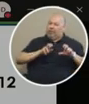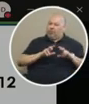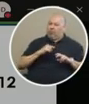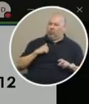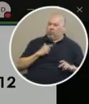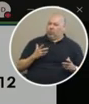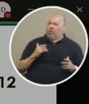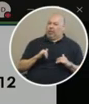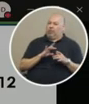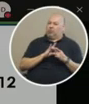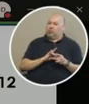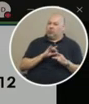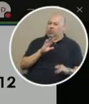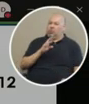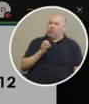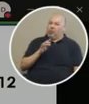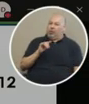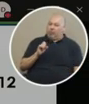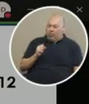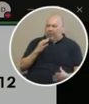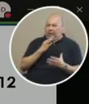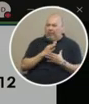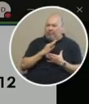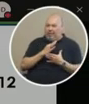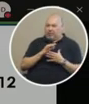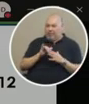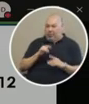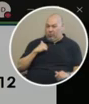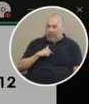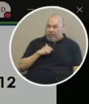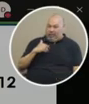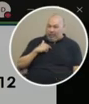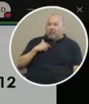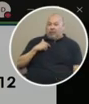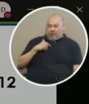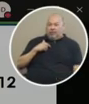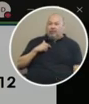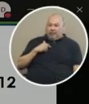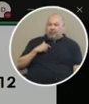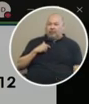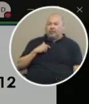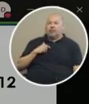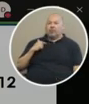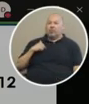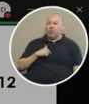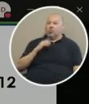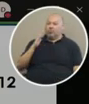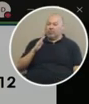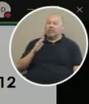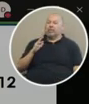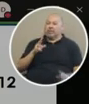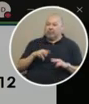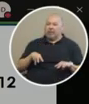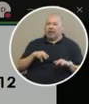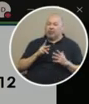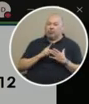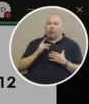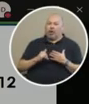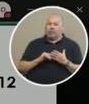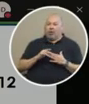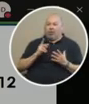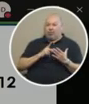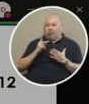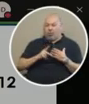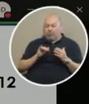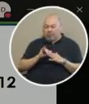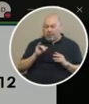we're doing and in conjunction with Robert and the financial capacity that we have and that we'll have moving forward, we're going to be evaluating every project and all the